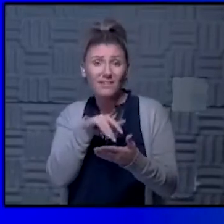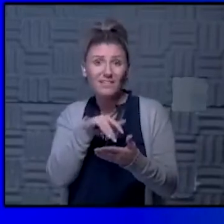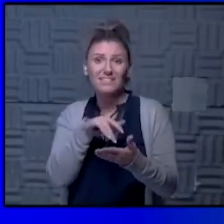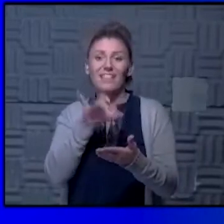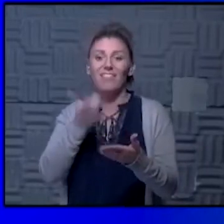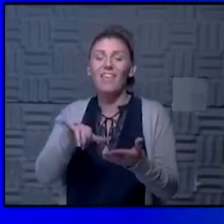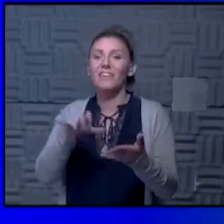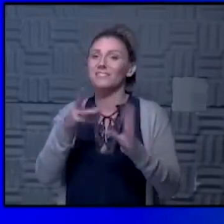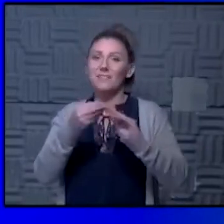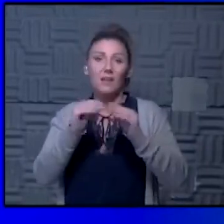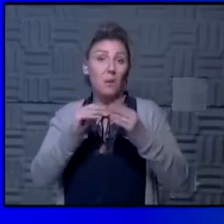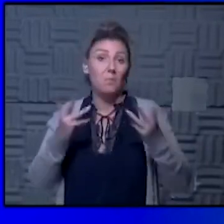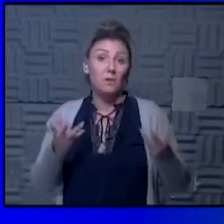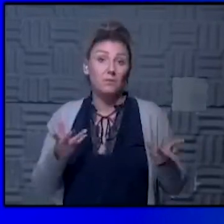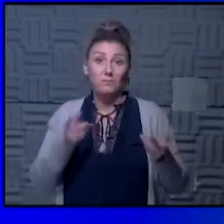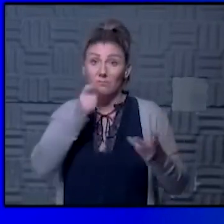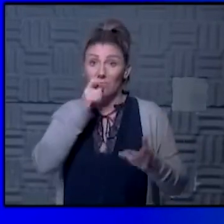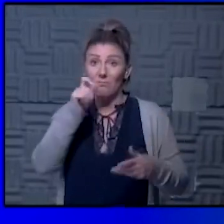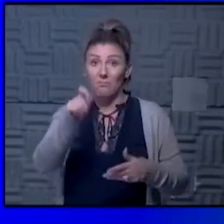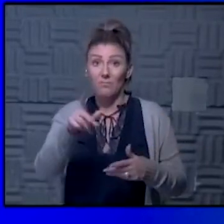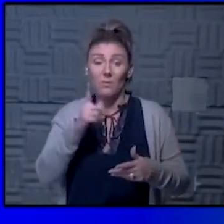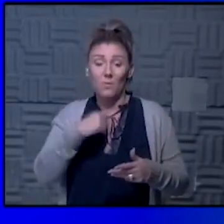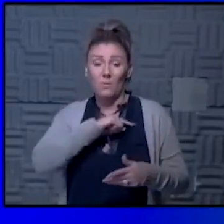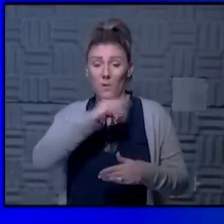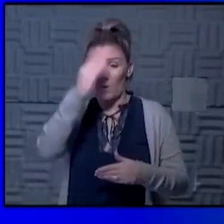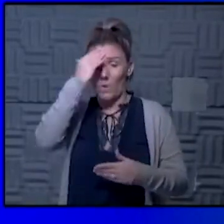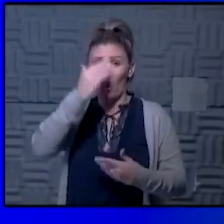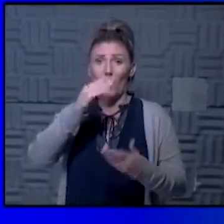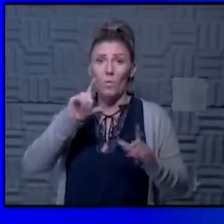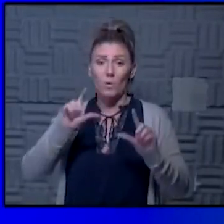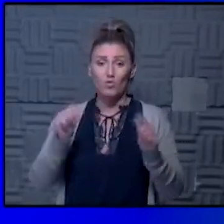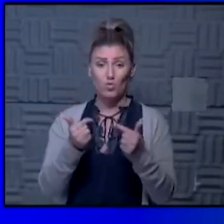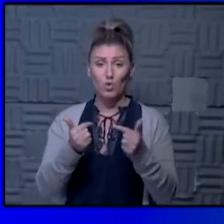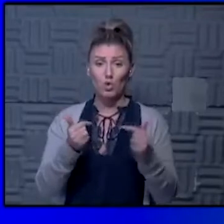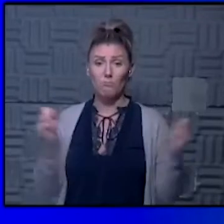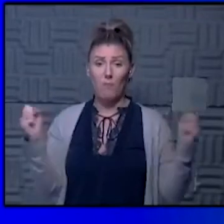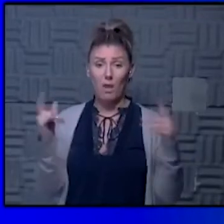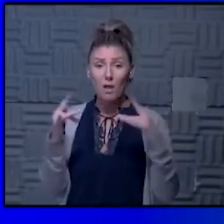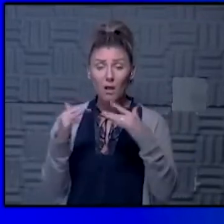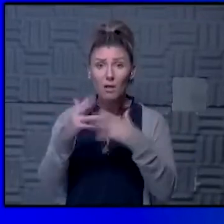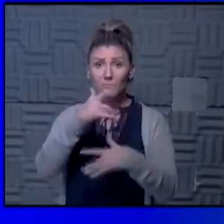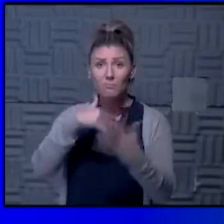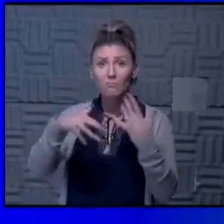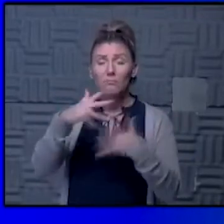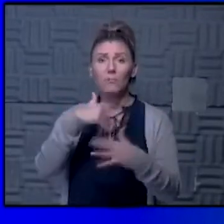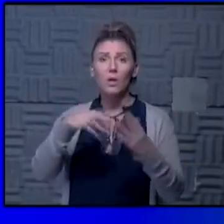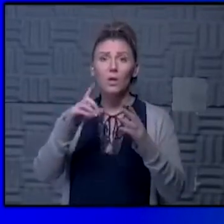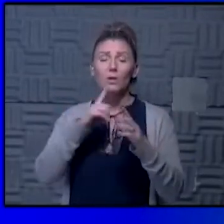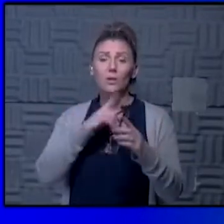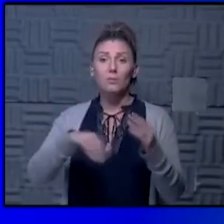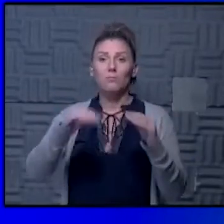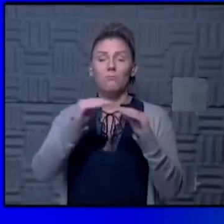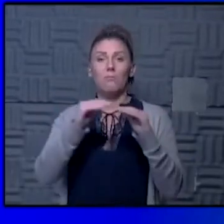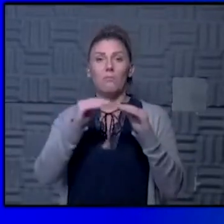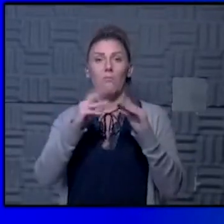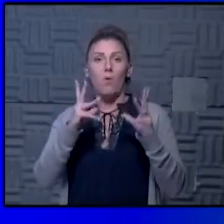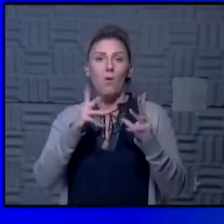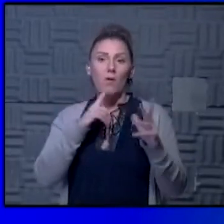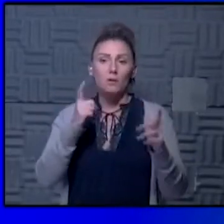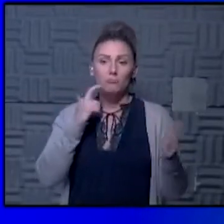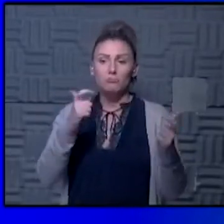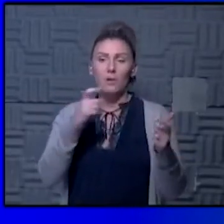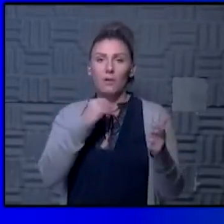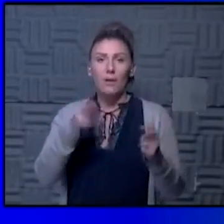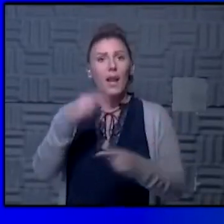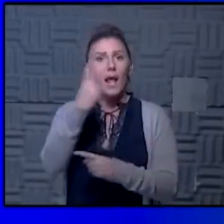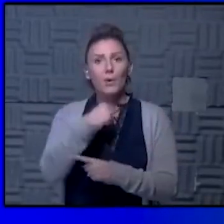is what the numbers are. And we know that group gatherings certainly are much larger and have a higher